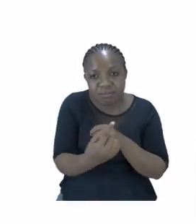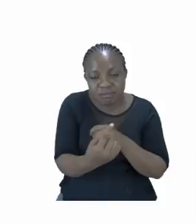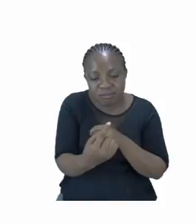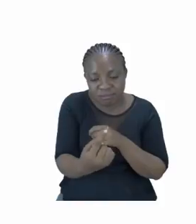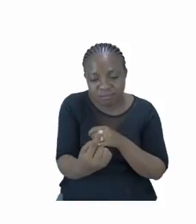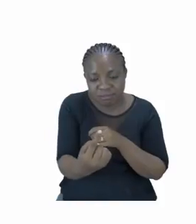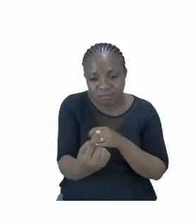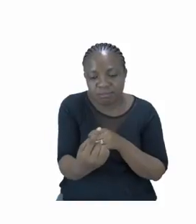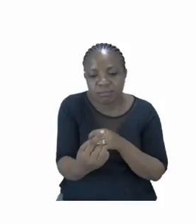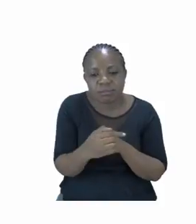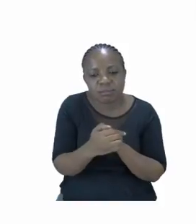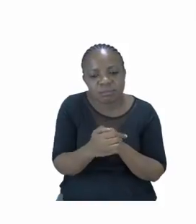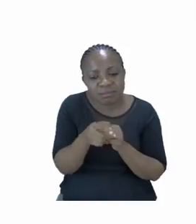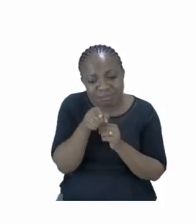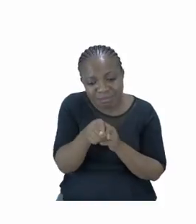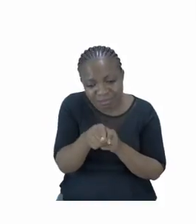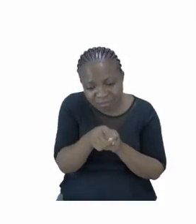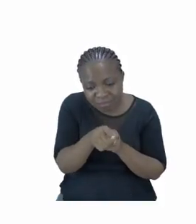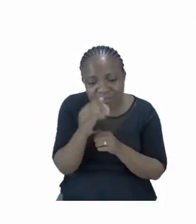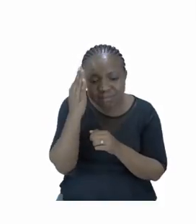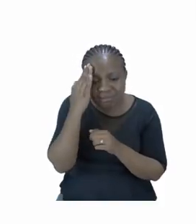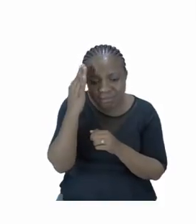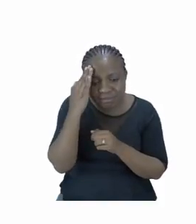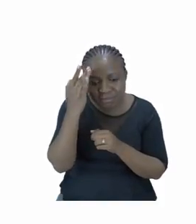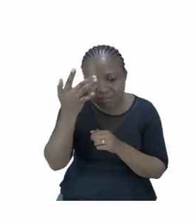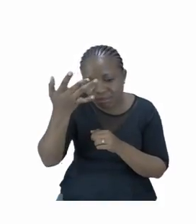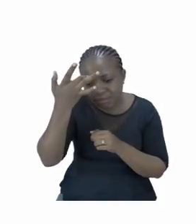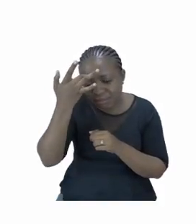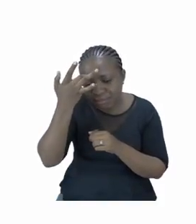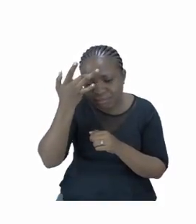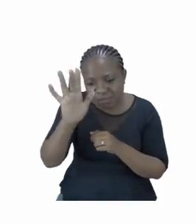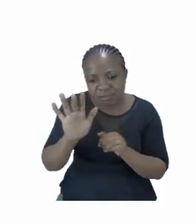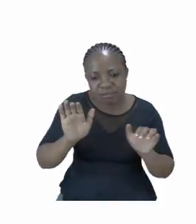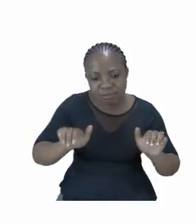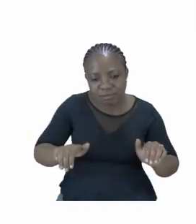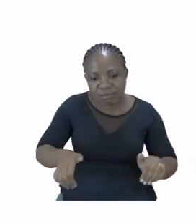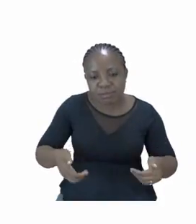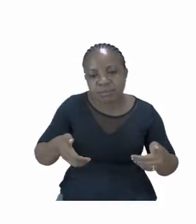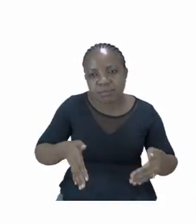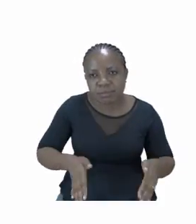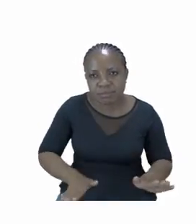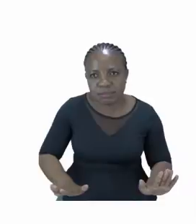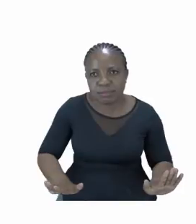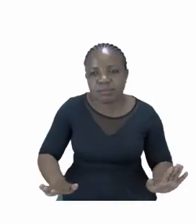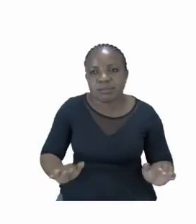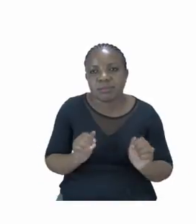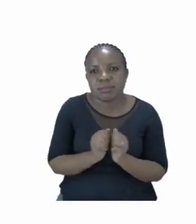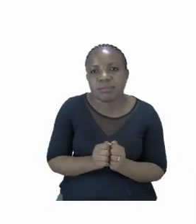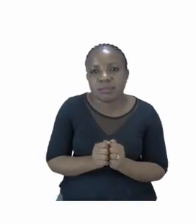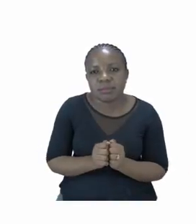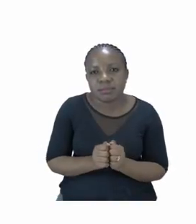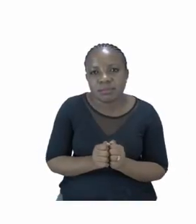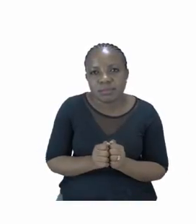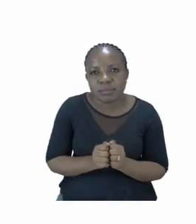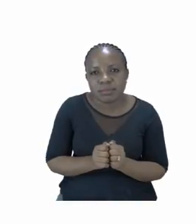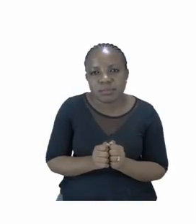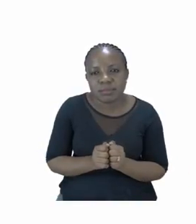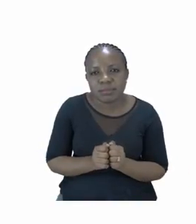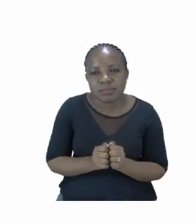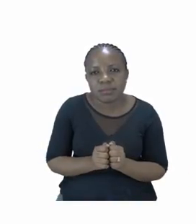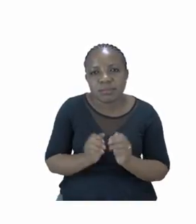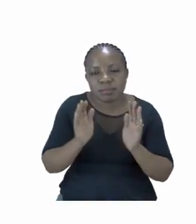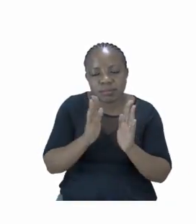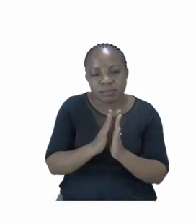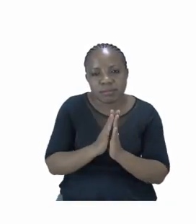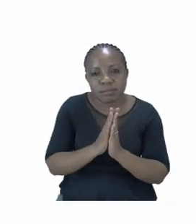are clever boys and girls. Let us now look at the next page,